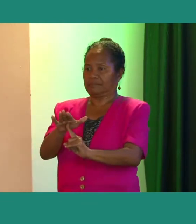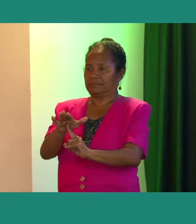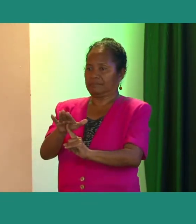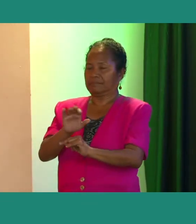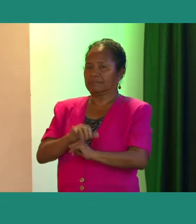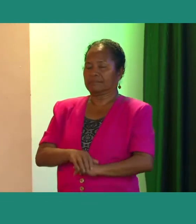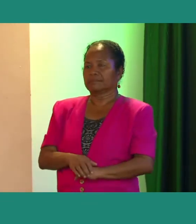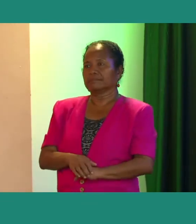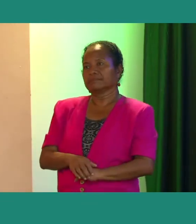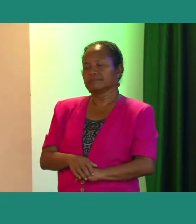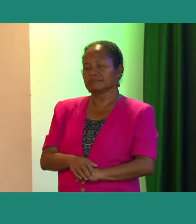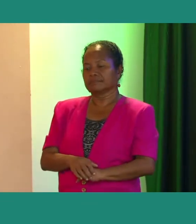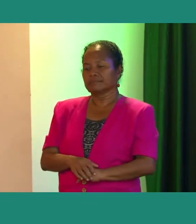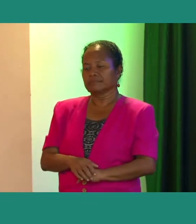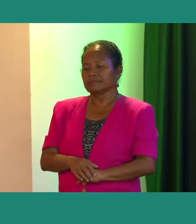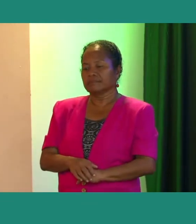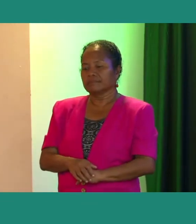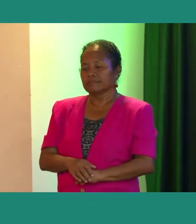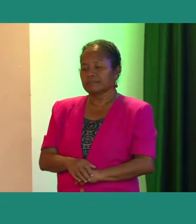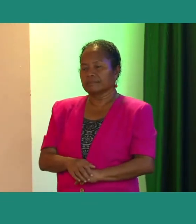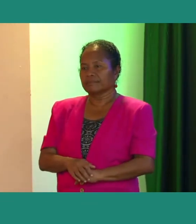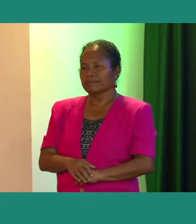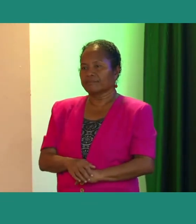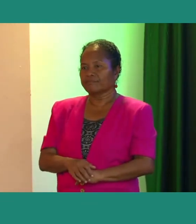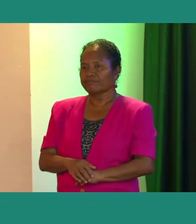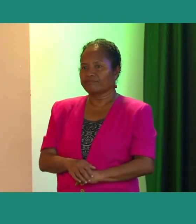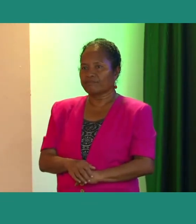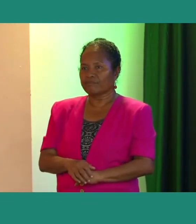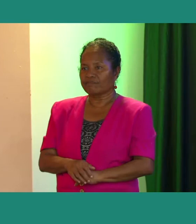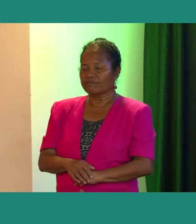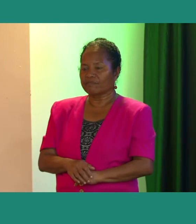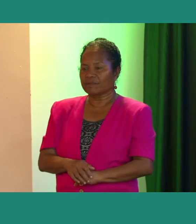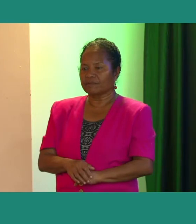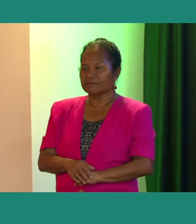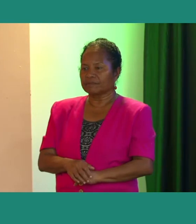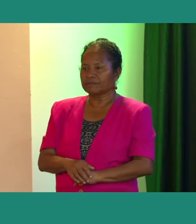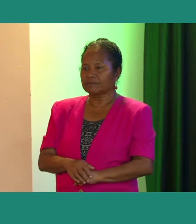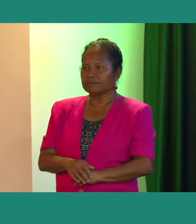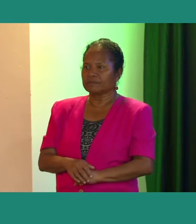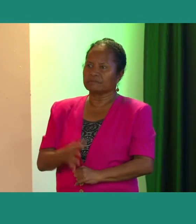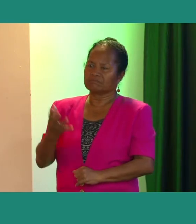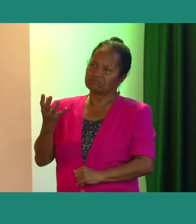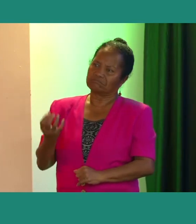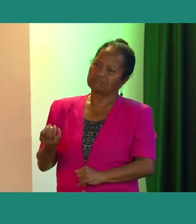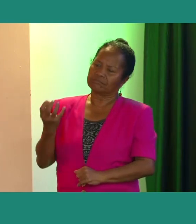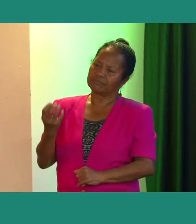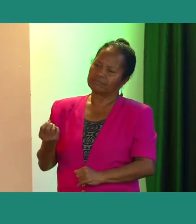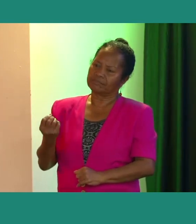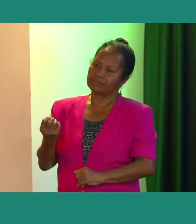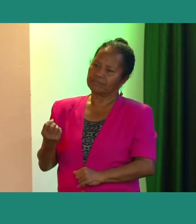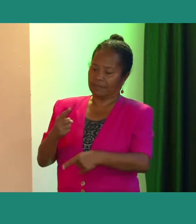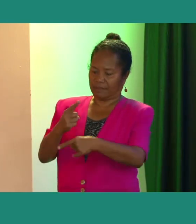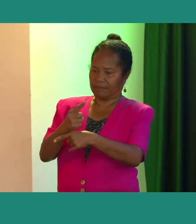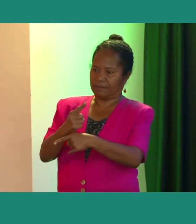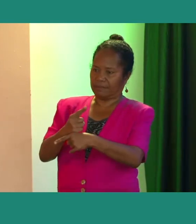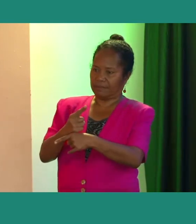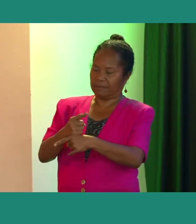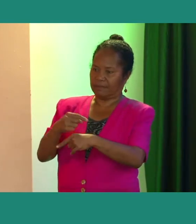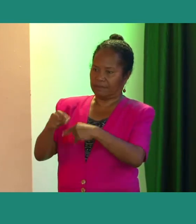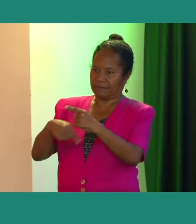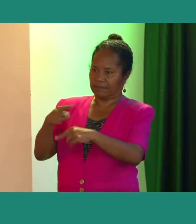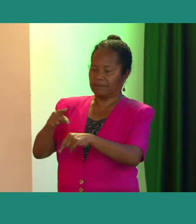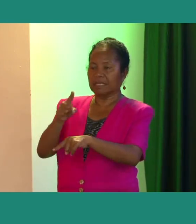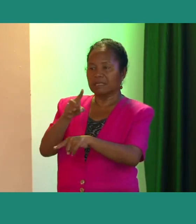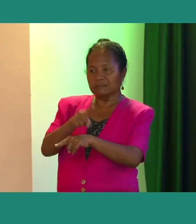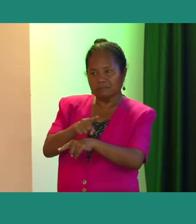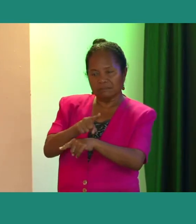Having that part of the discussion or conversation around